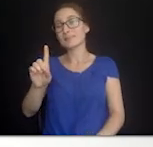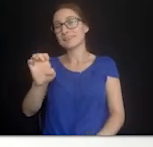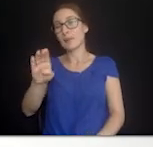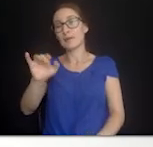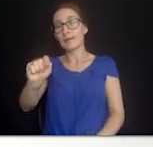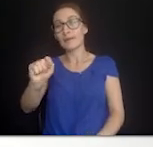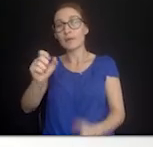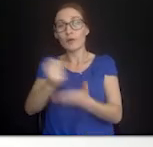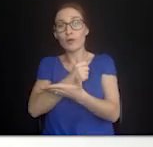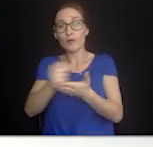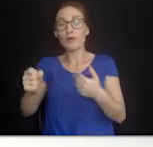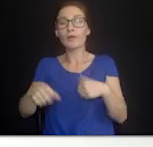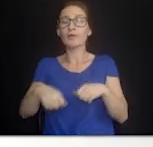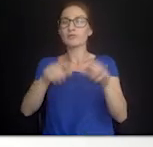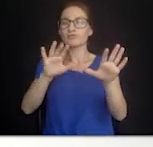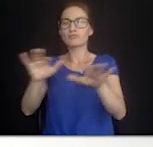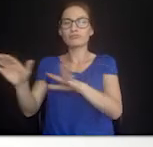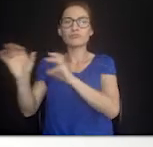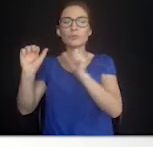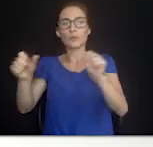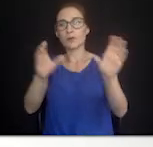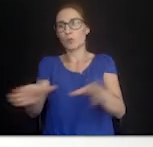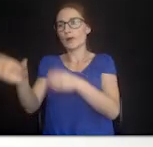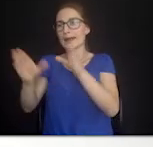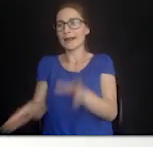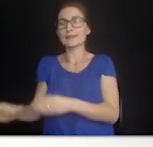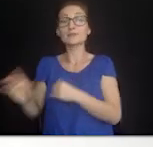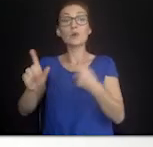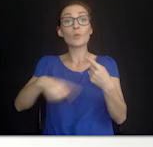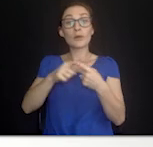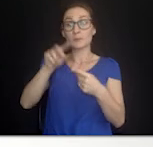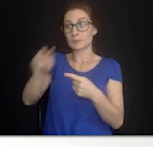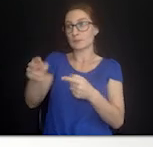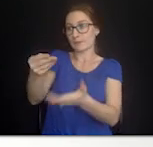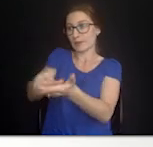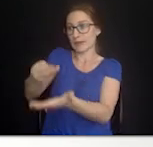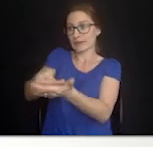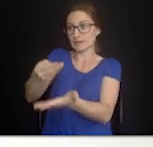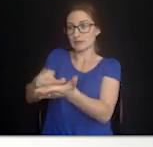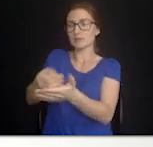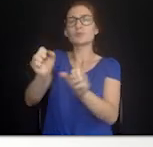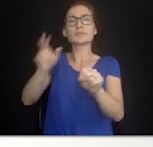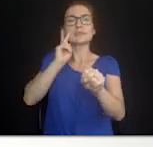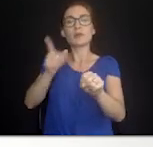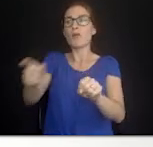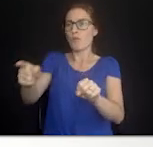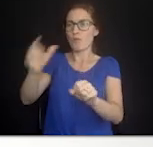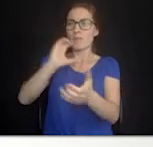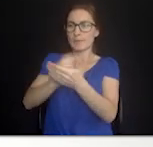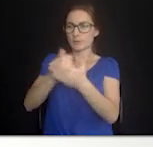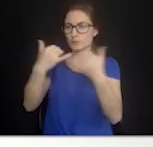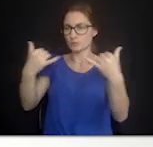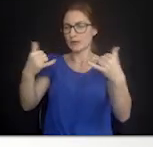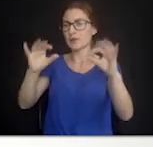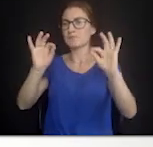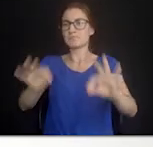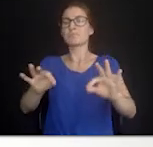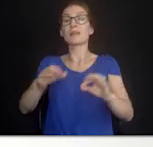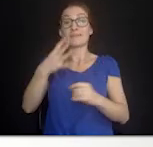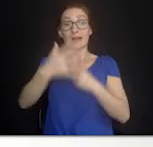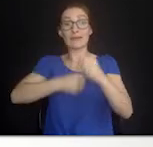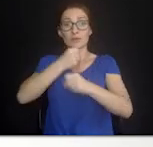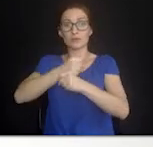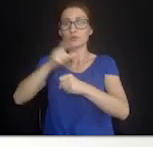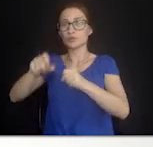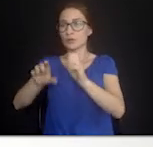change over time. So that when someone looks at their finances and goes, okay, I'm seeing my picture today, and in 5 years I should be here to be